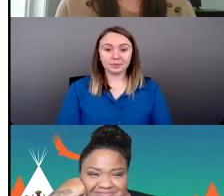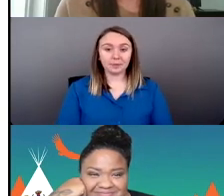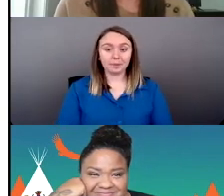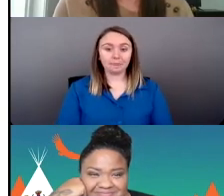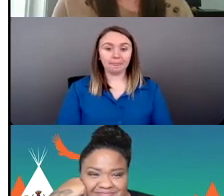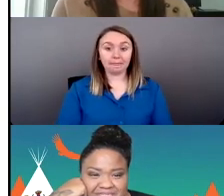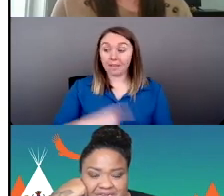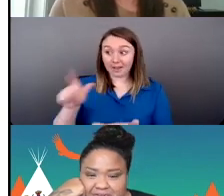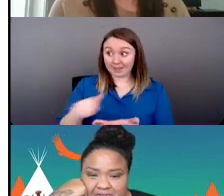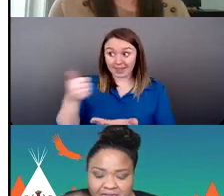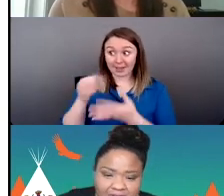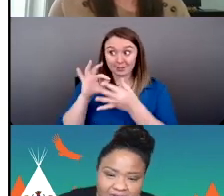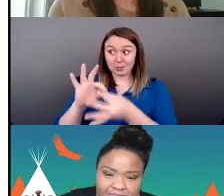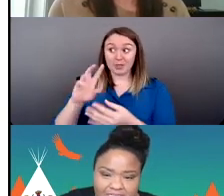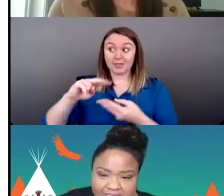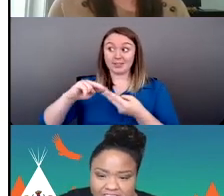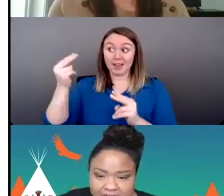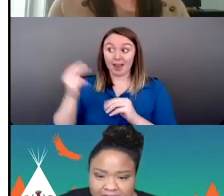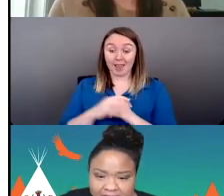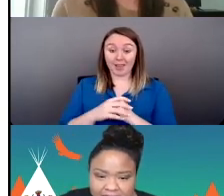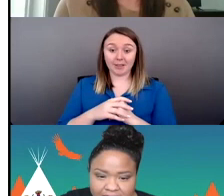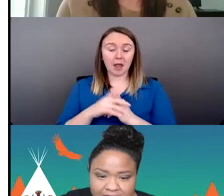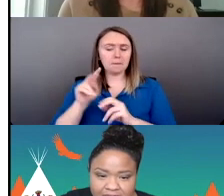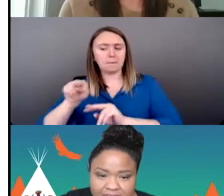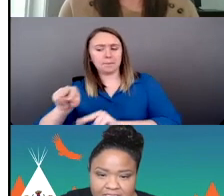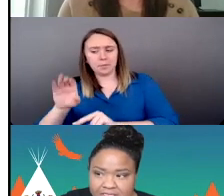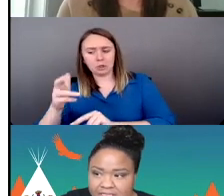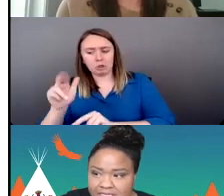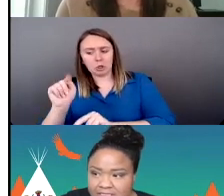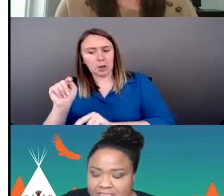Anything else regarding DNA? Looking at the chat, I don't